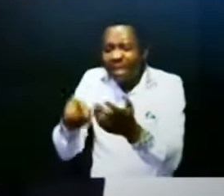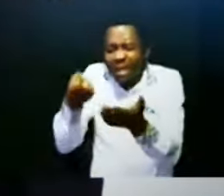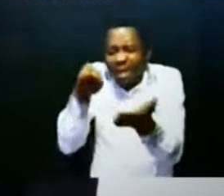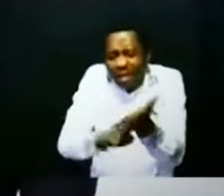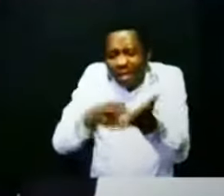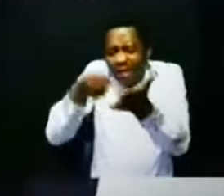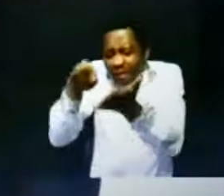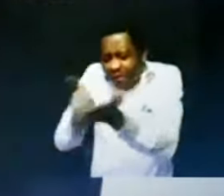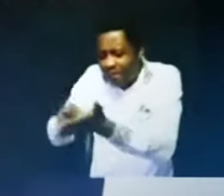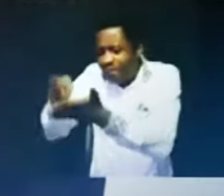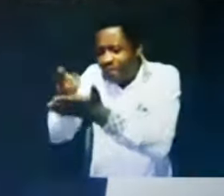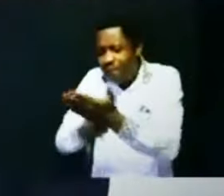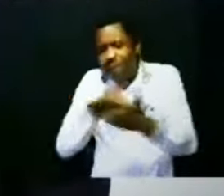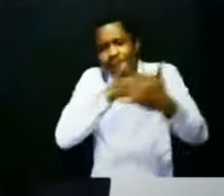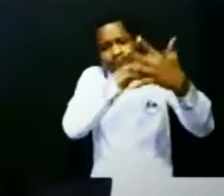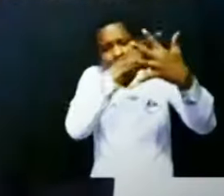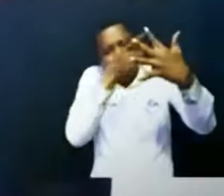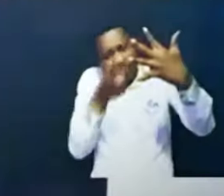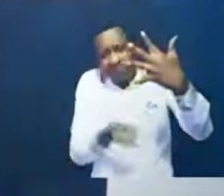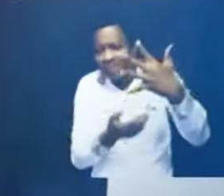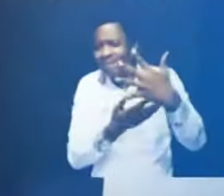by one.